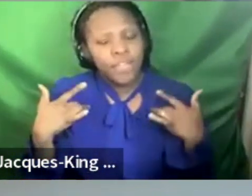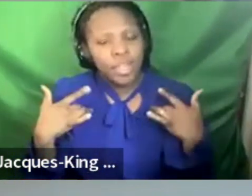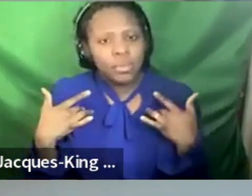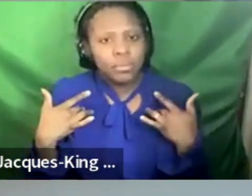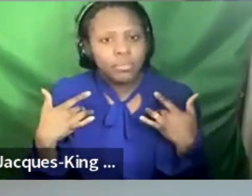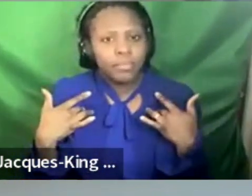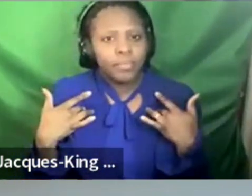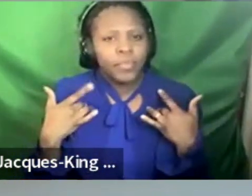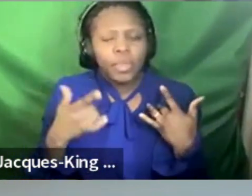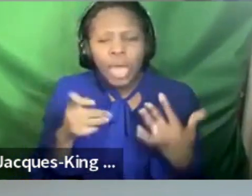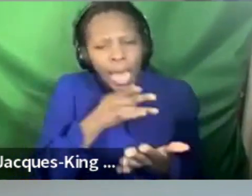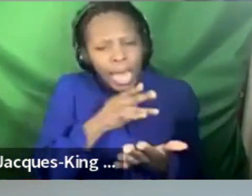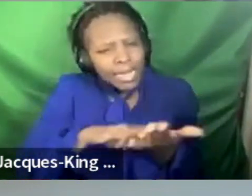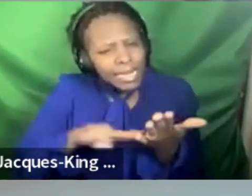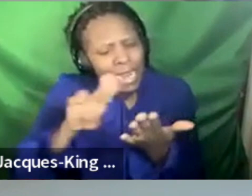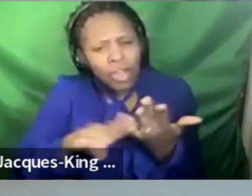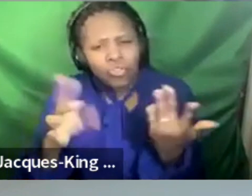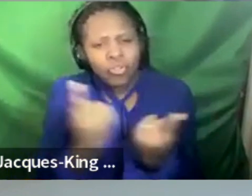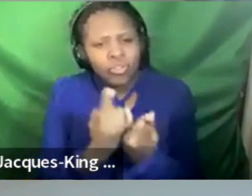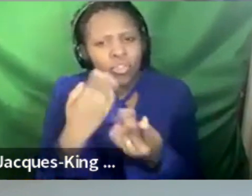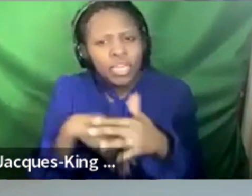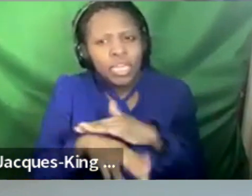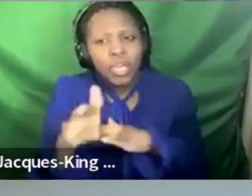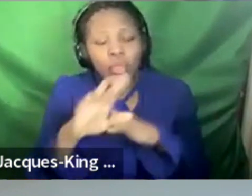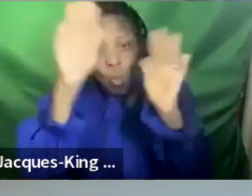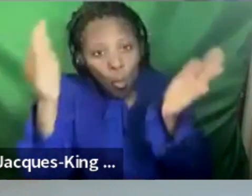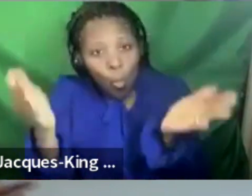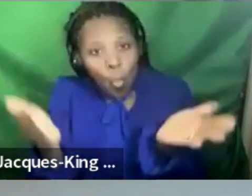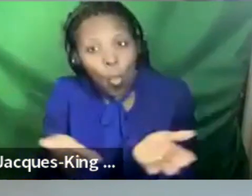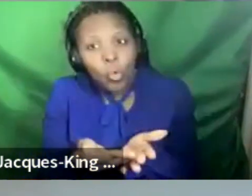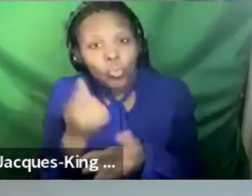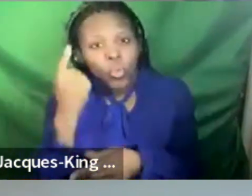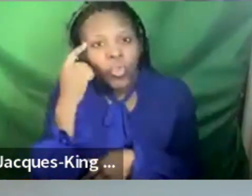ancient civilizations to think, people change, things change. You know,